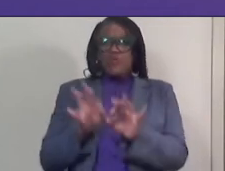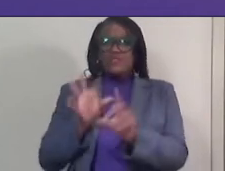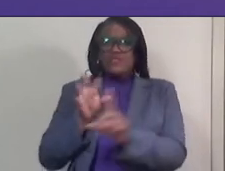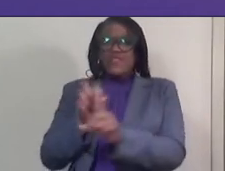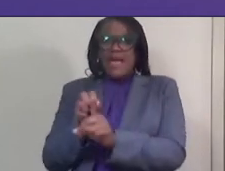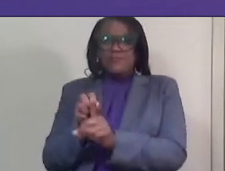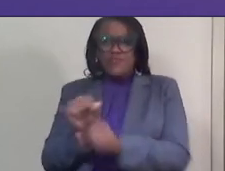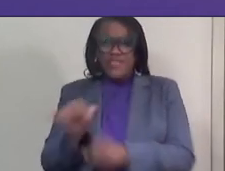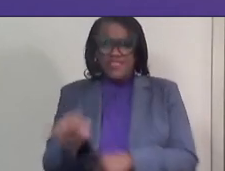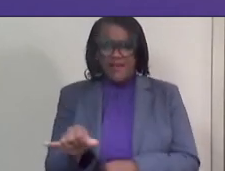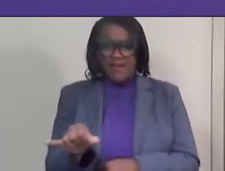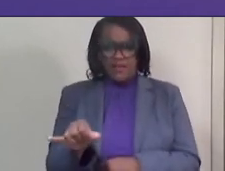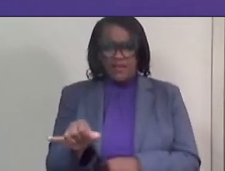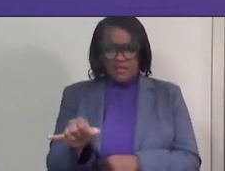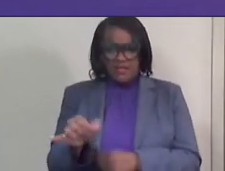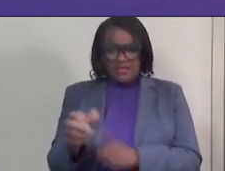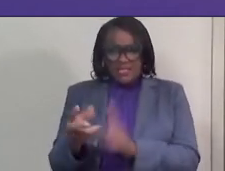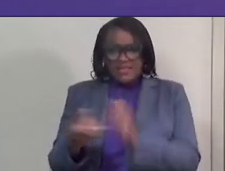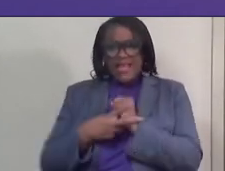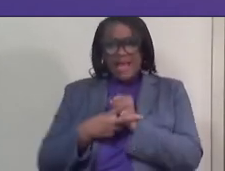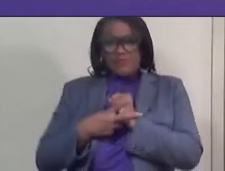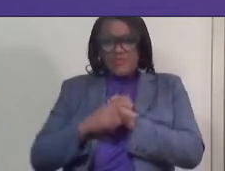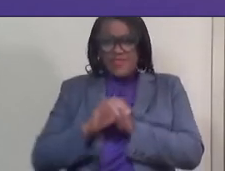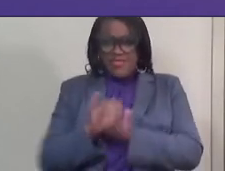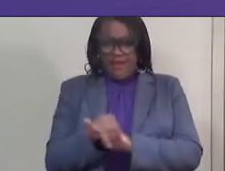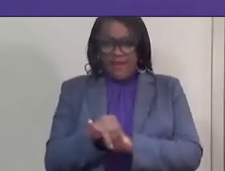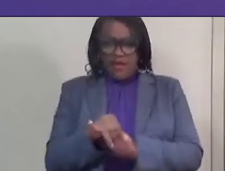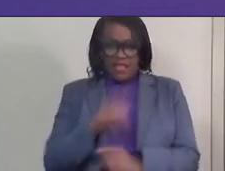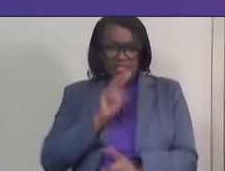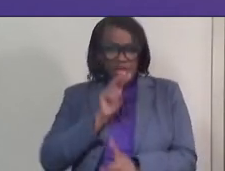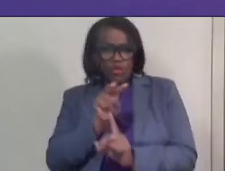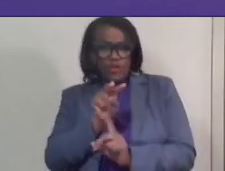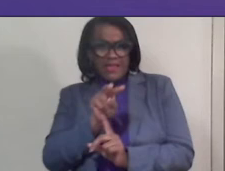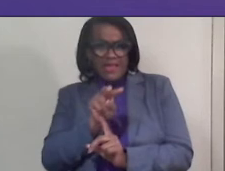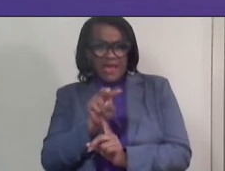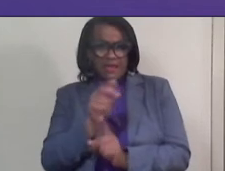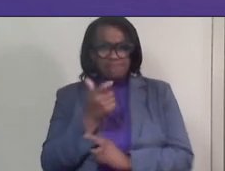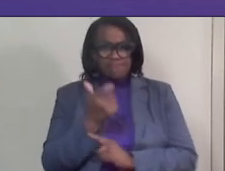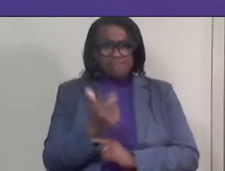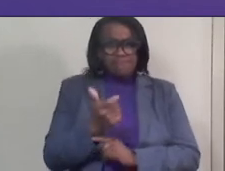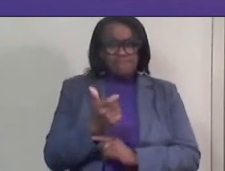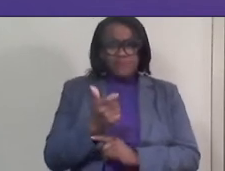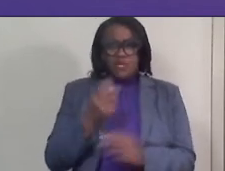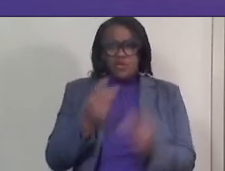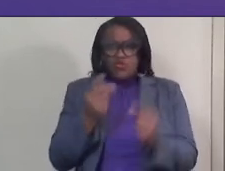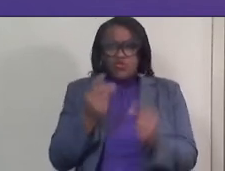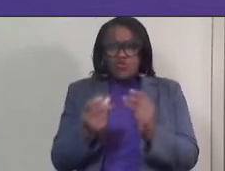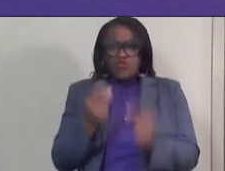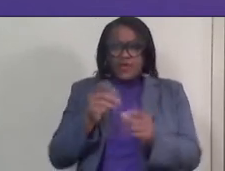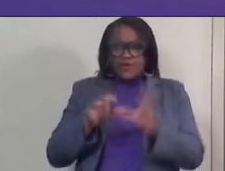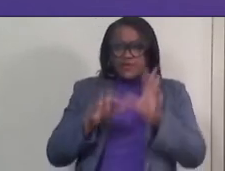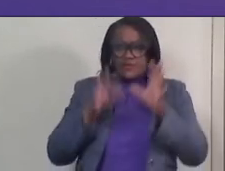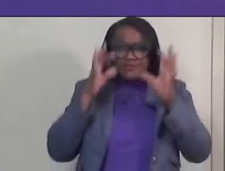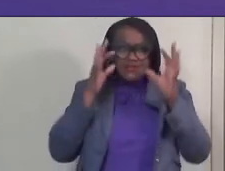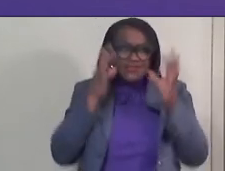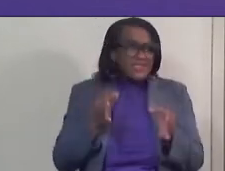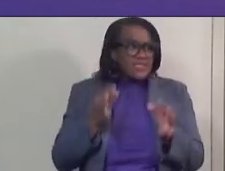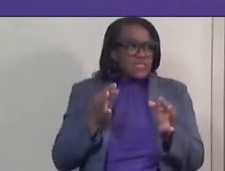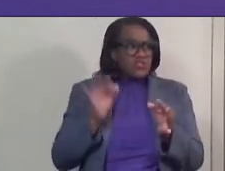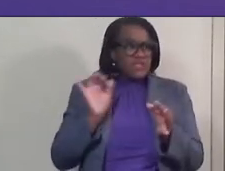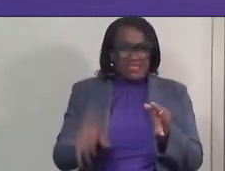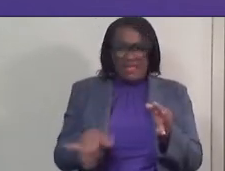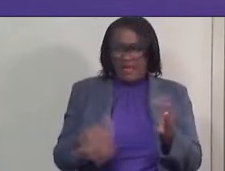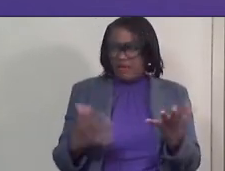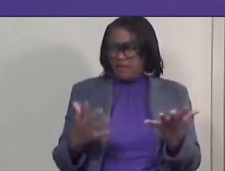to, just in looking at it, make some pretty quick decisions that in the beginning, in the middle,